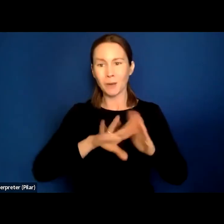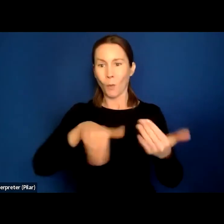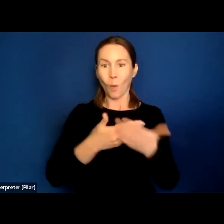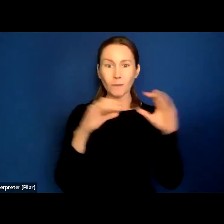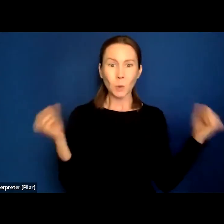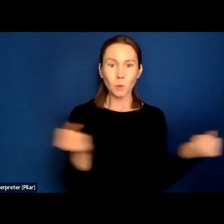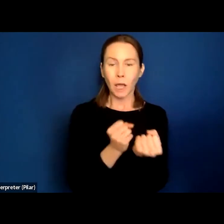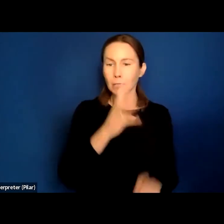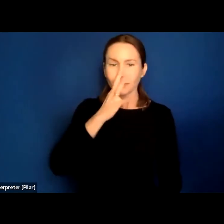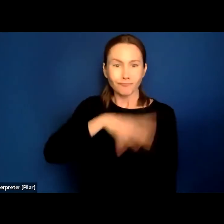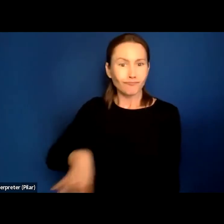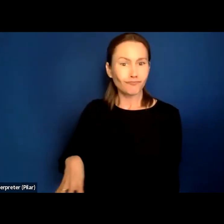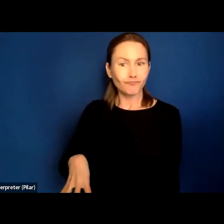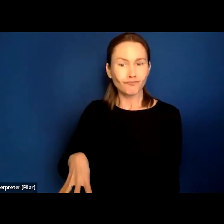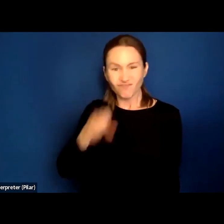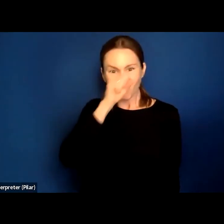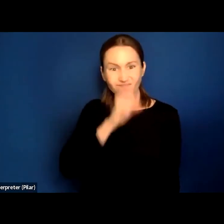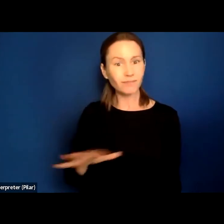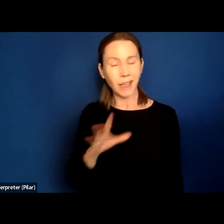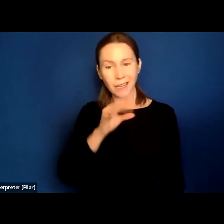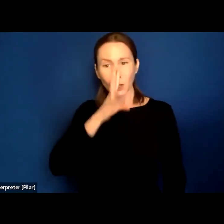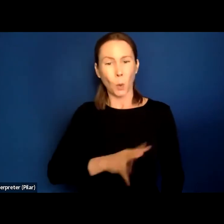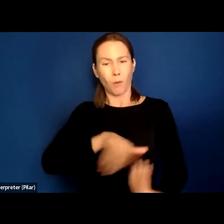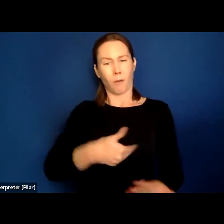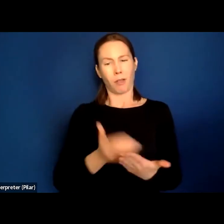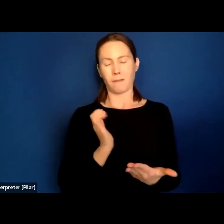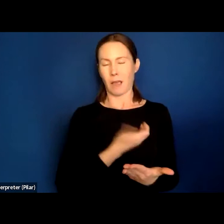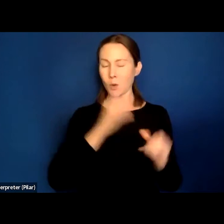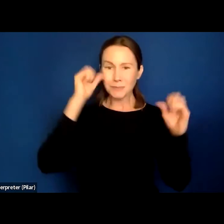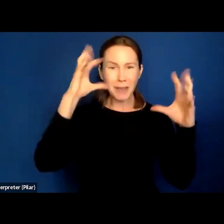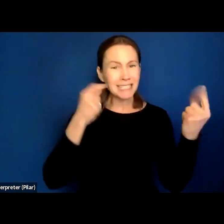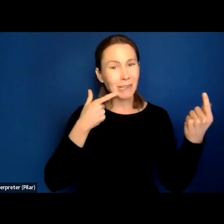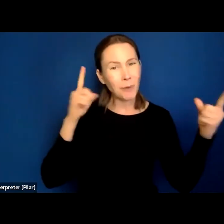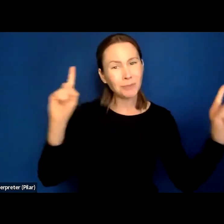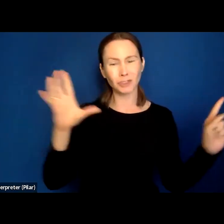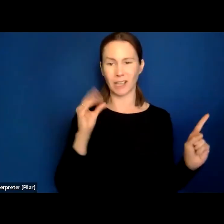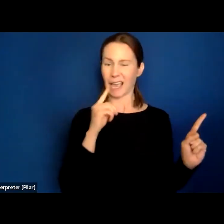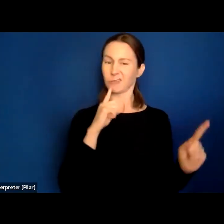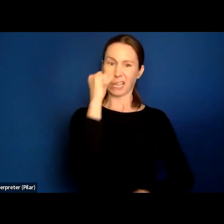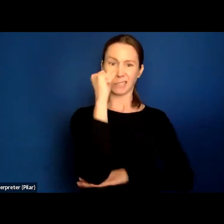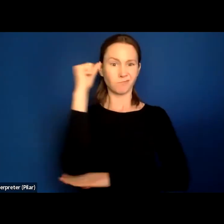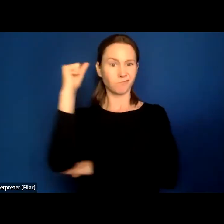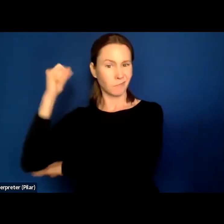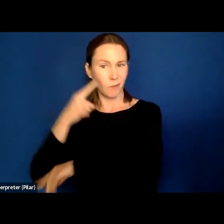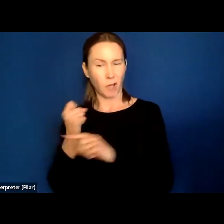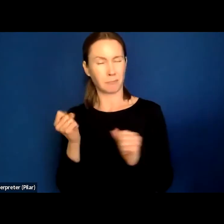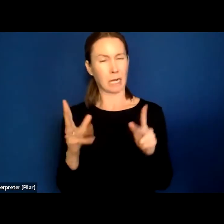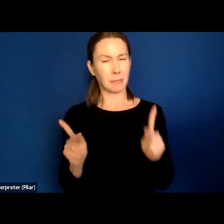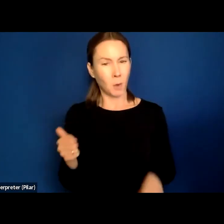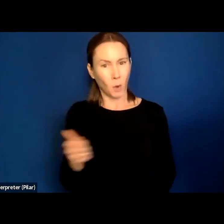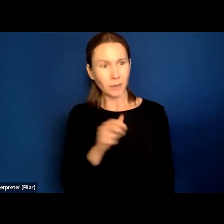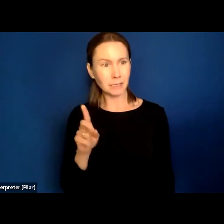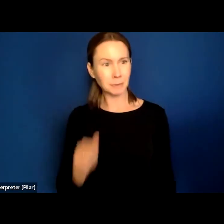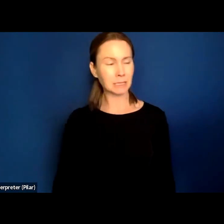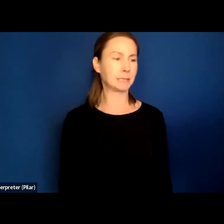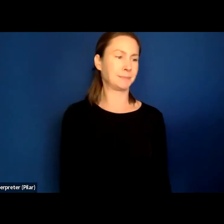a proud list of amazing accomplishments and contributions by people with disabilities.